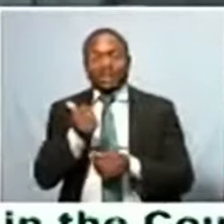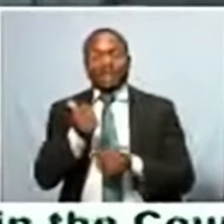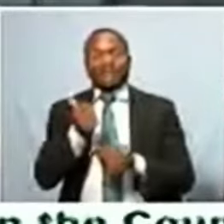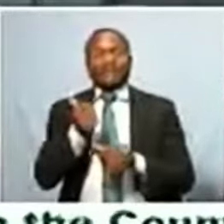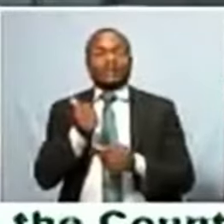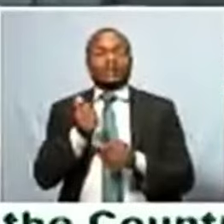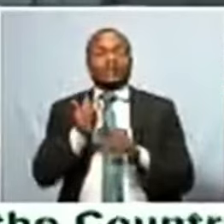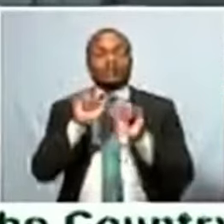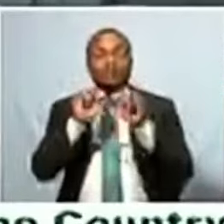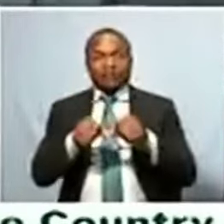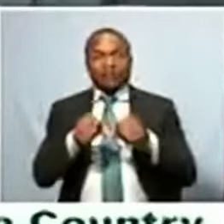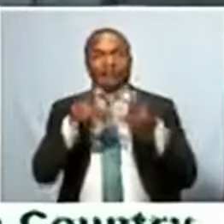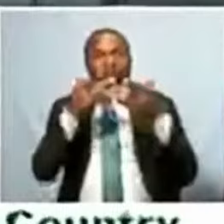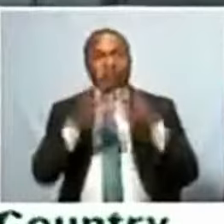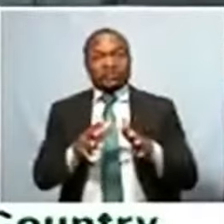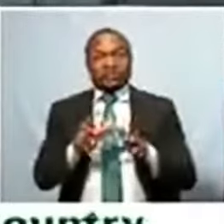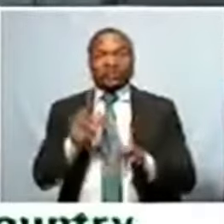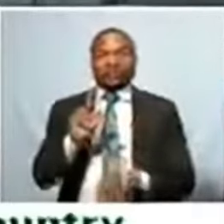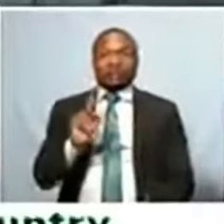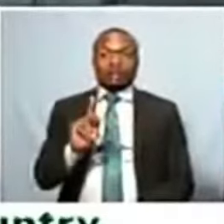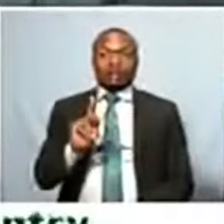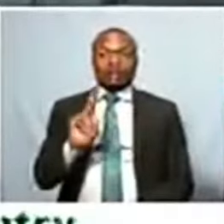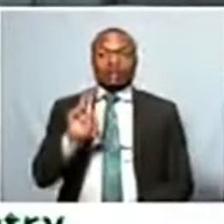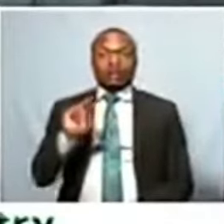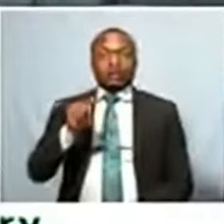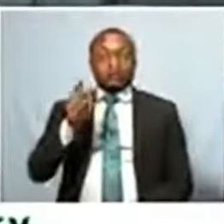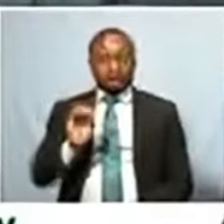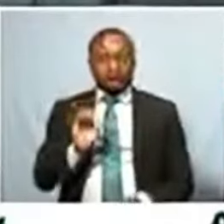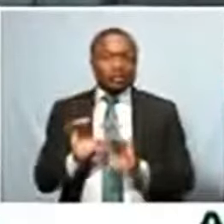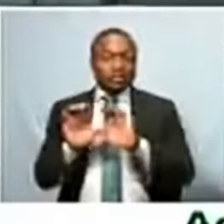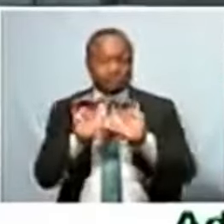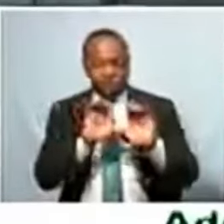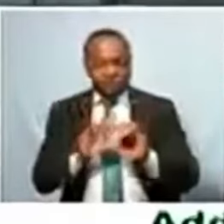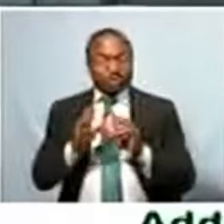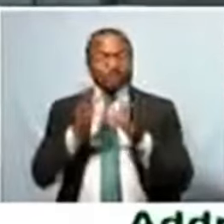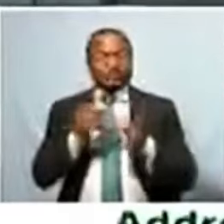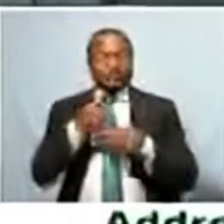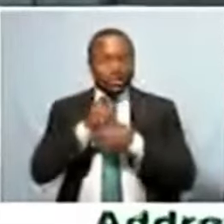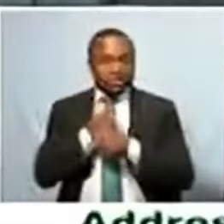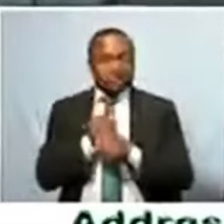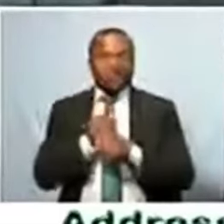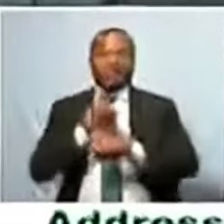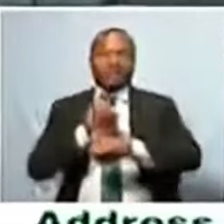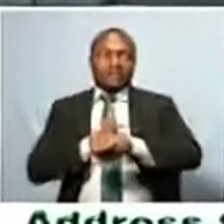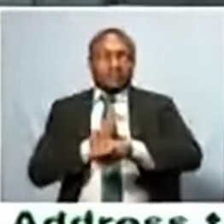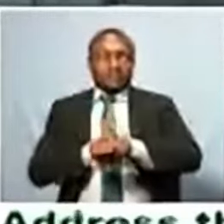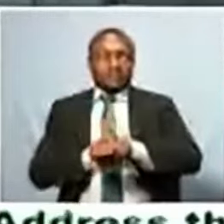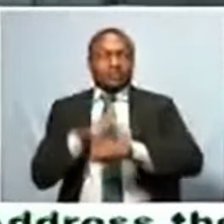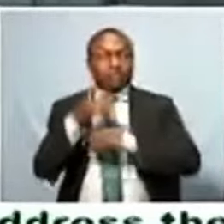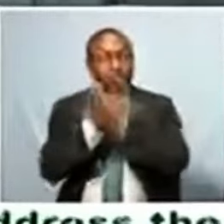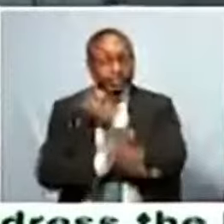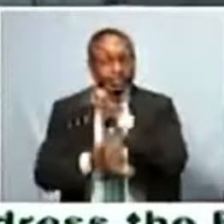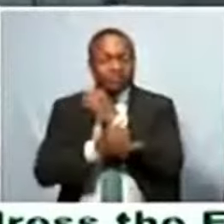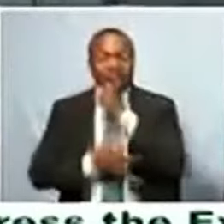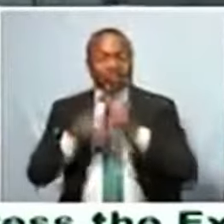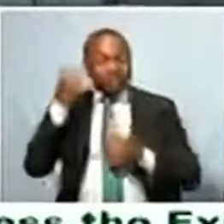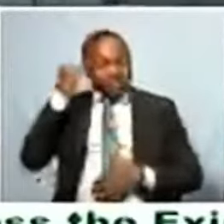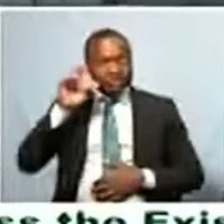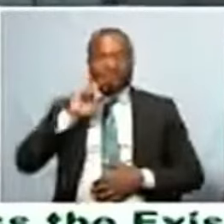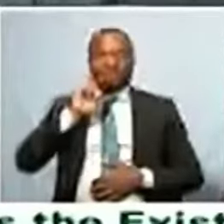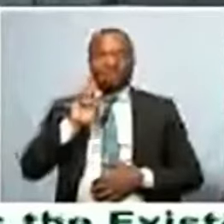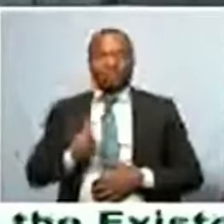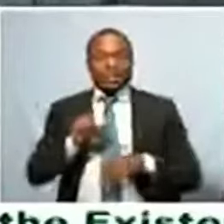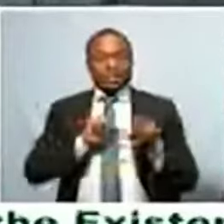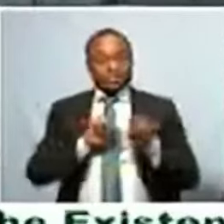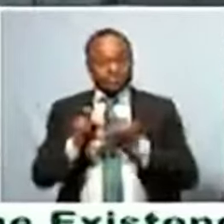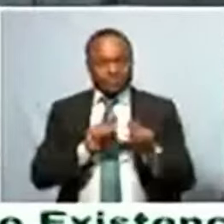of anyone losing their life like Kungo did. We want, Madam Speaker, to create a country where our ideas must